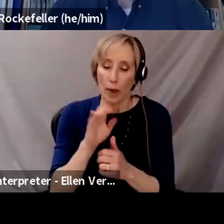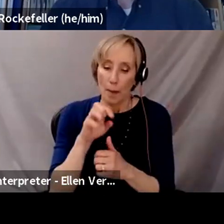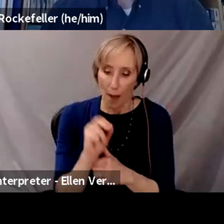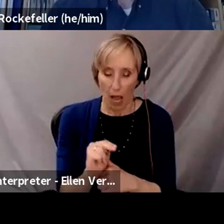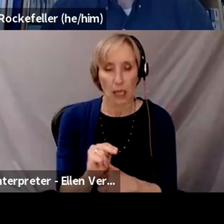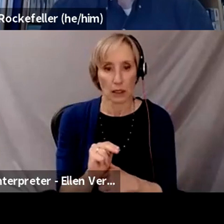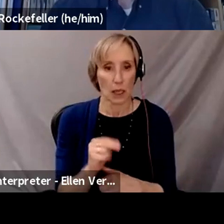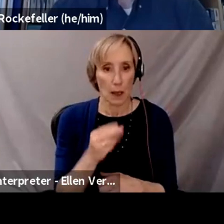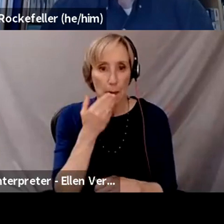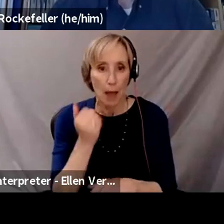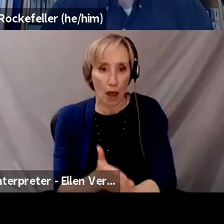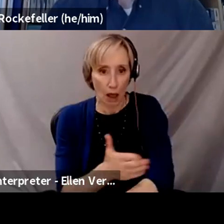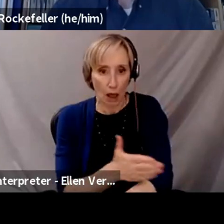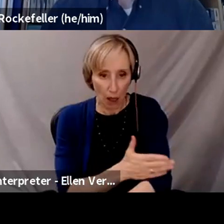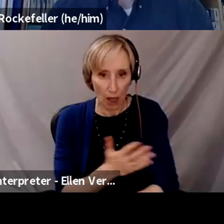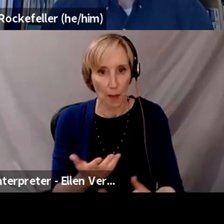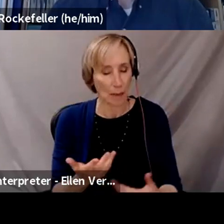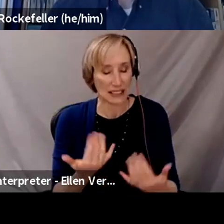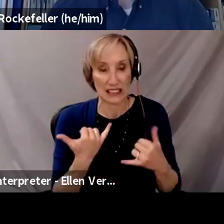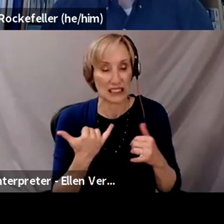us. You see this enormous,